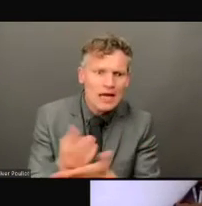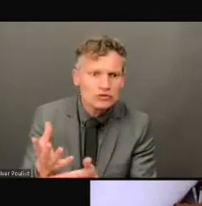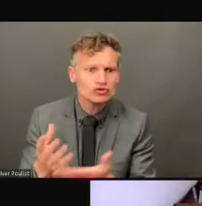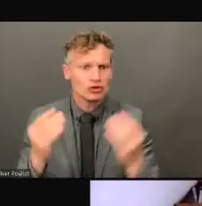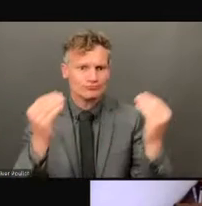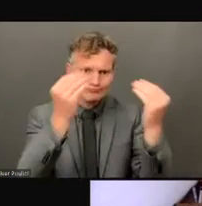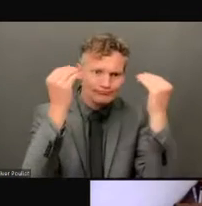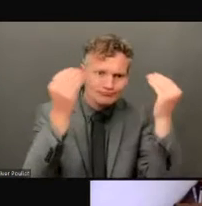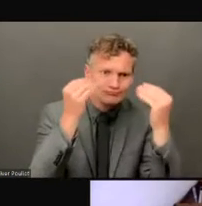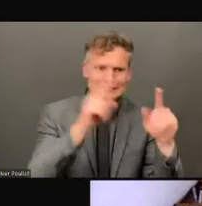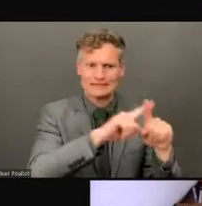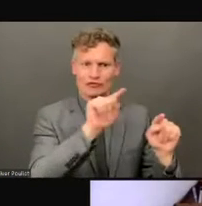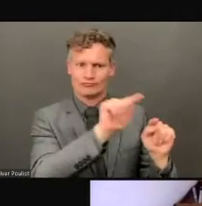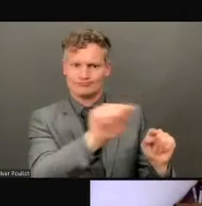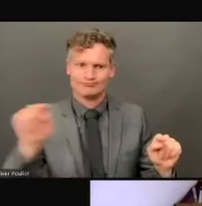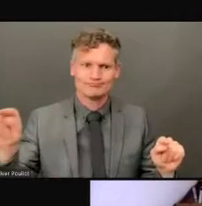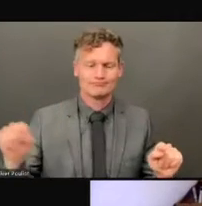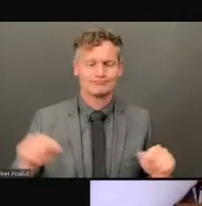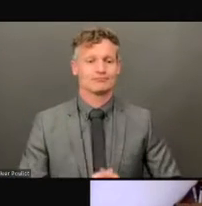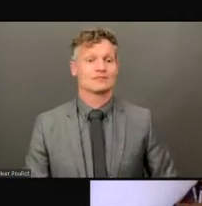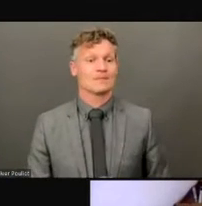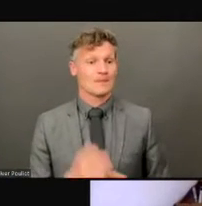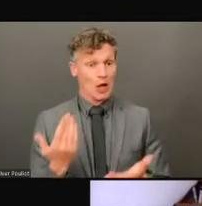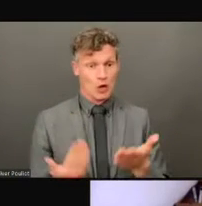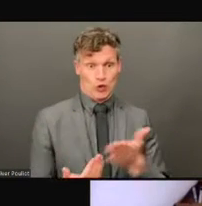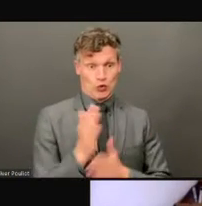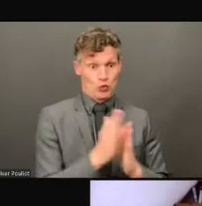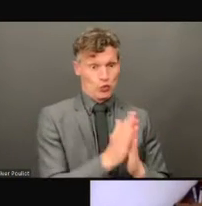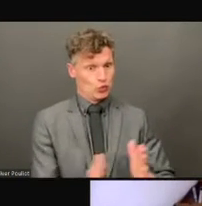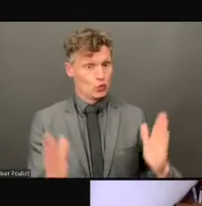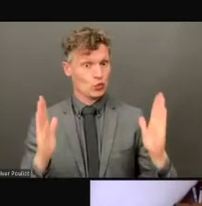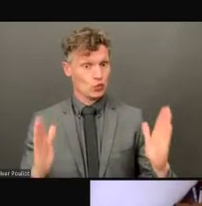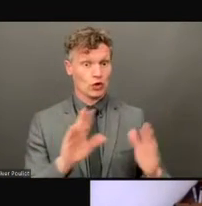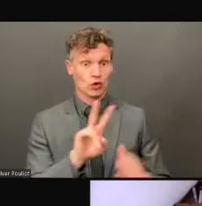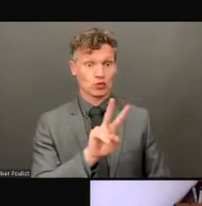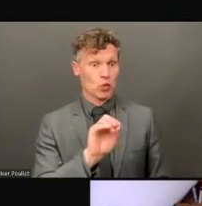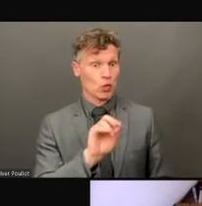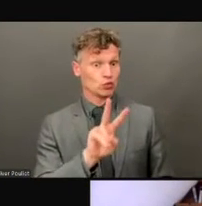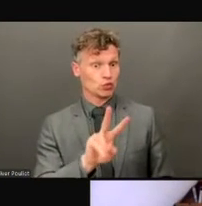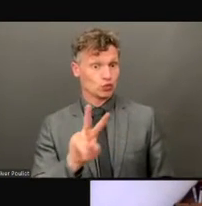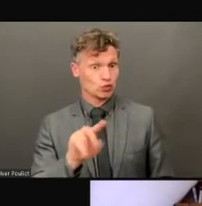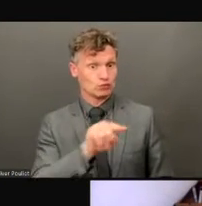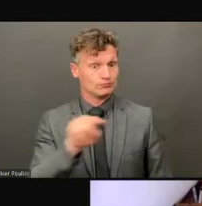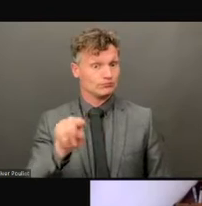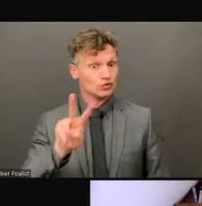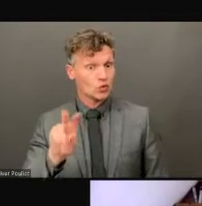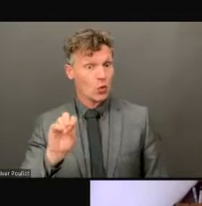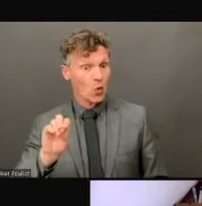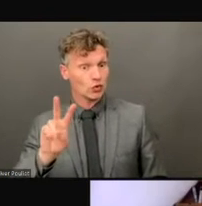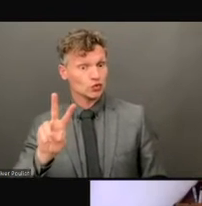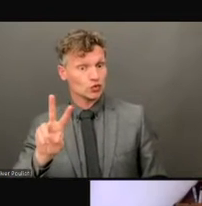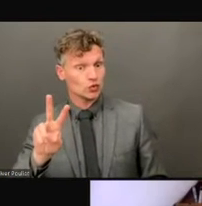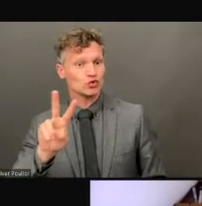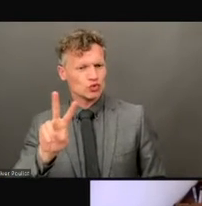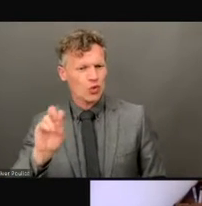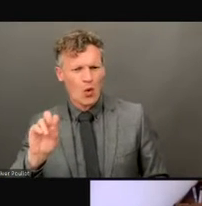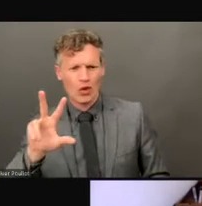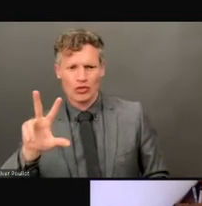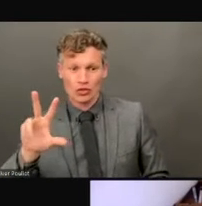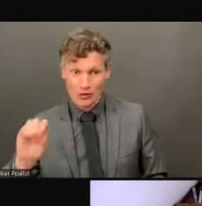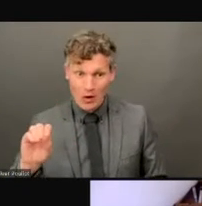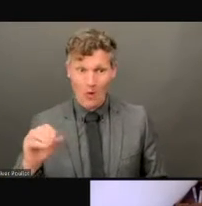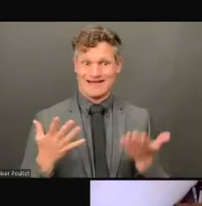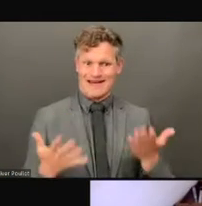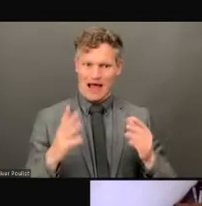on Disability 2022 to 2030 is currently being developed within a broadly based participation